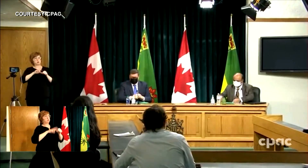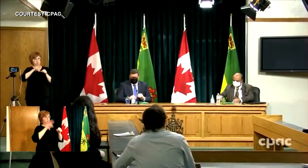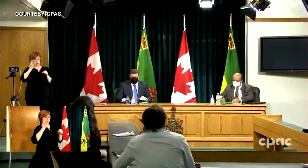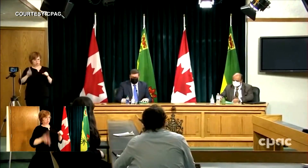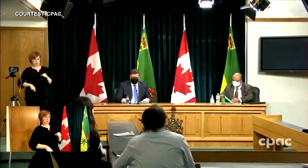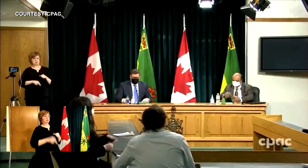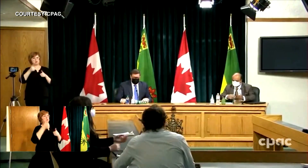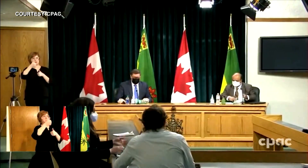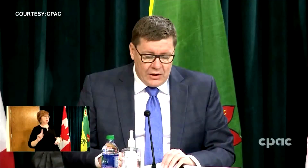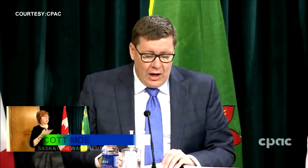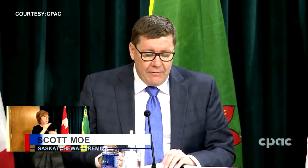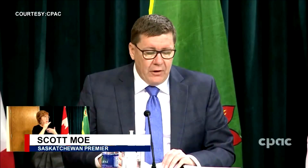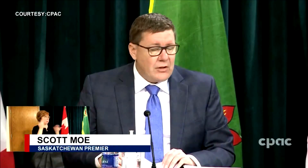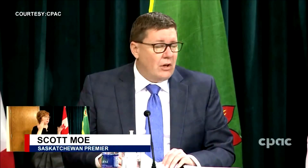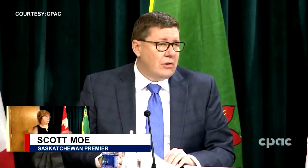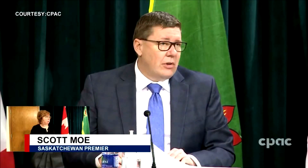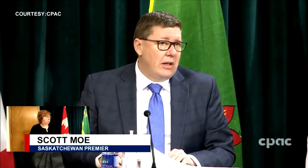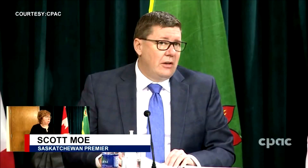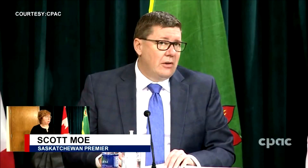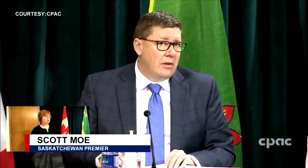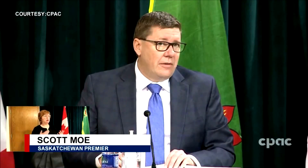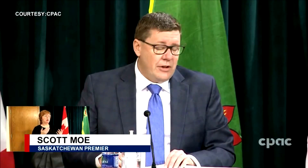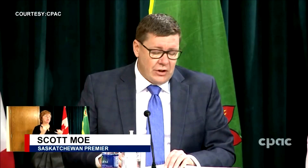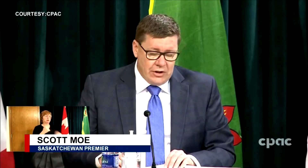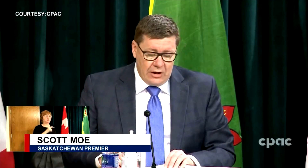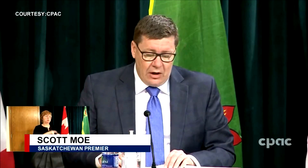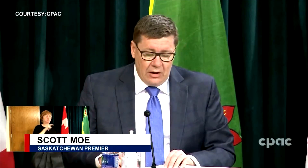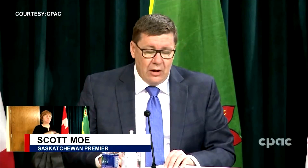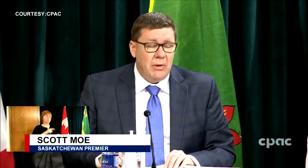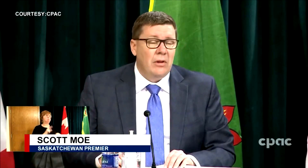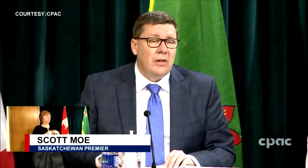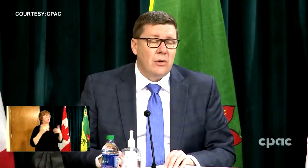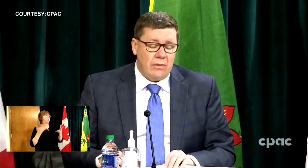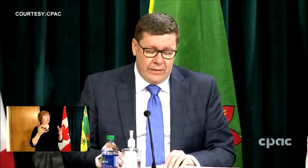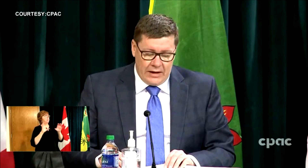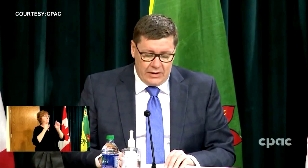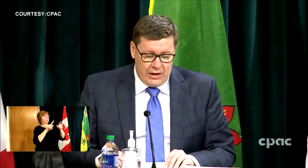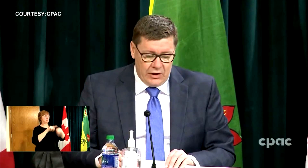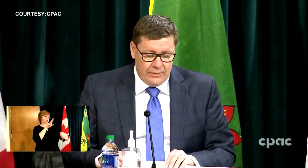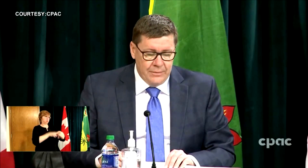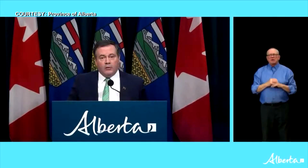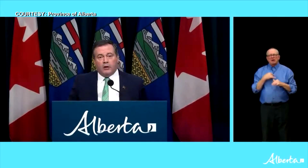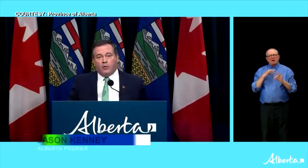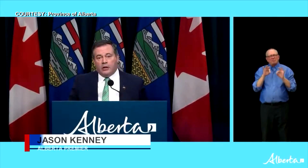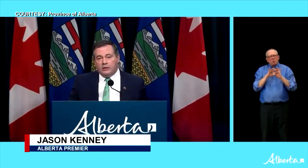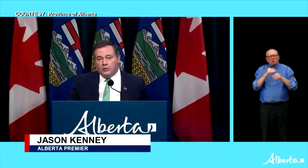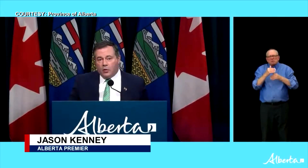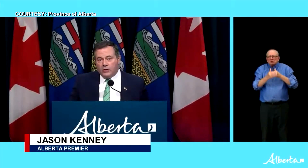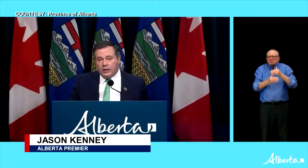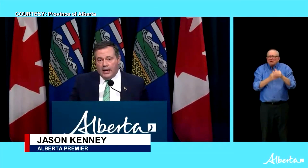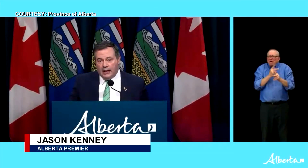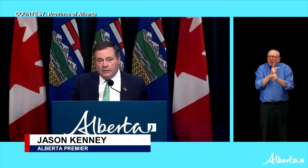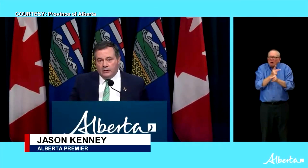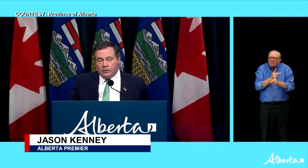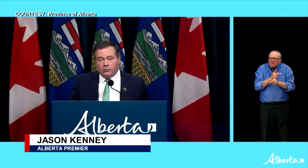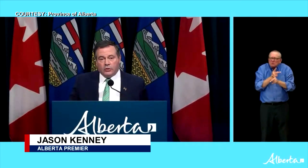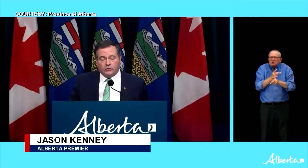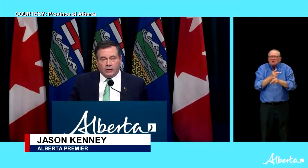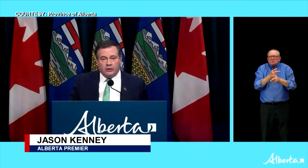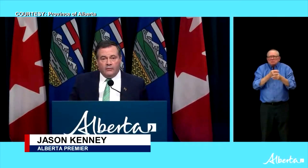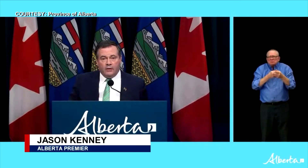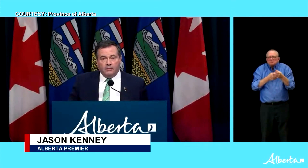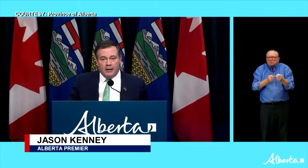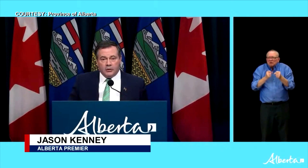by month's end. It's time for us also to heal the divisions in our communities over vaccination. While we are working towards an end